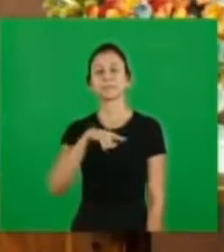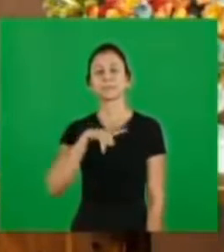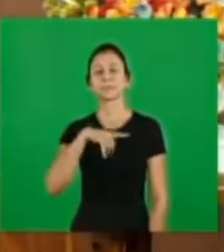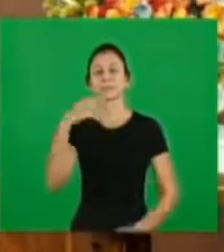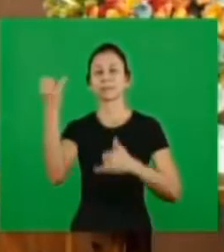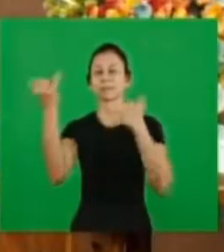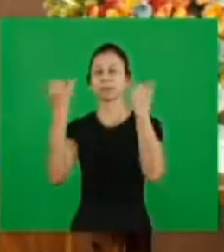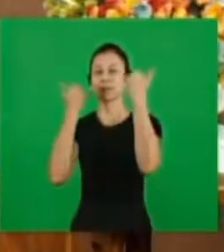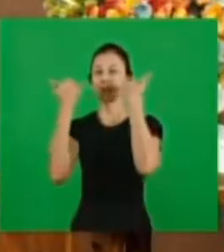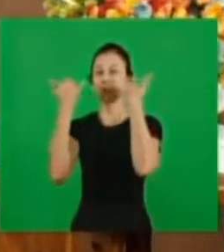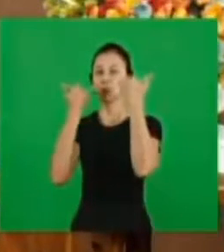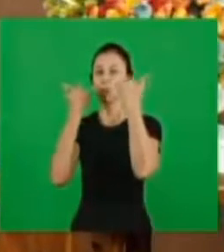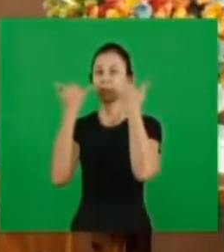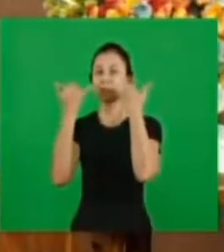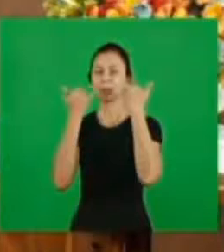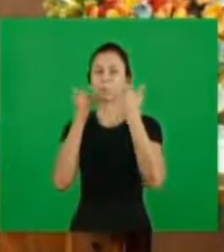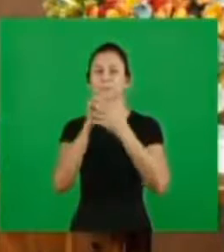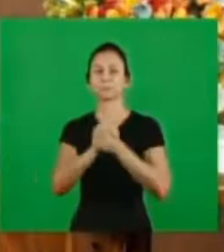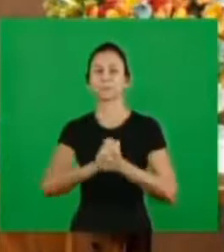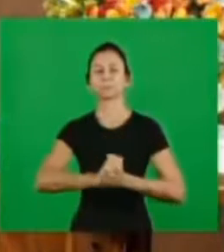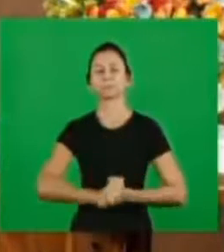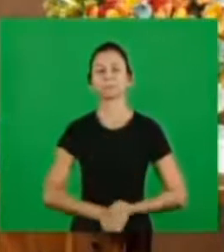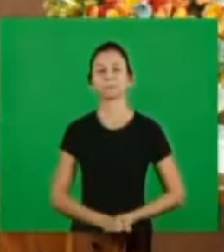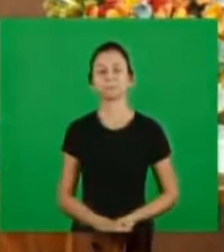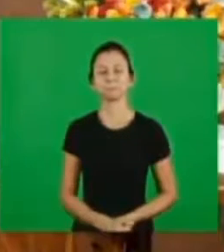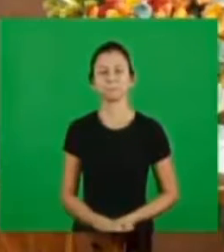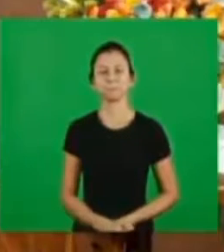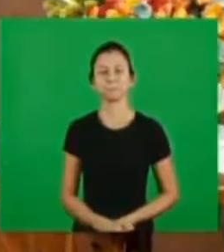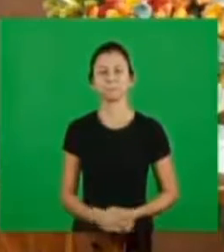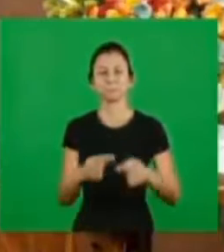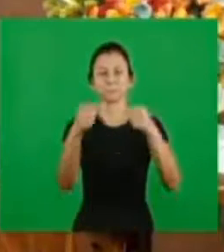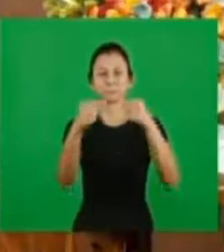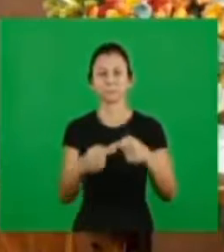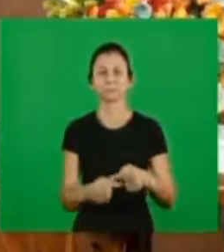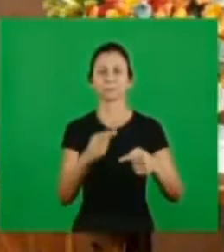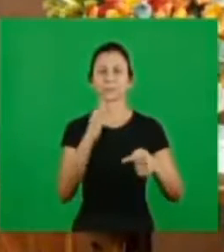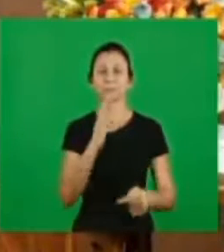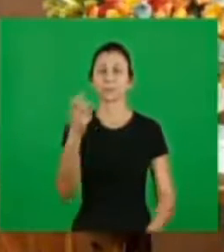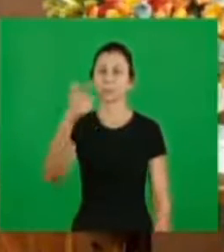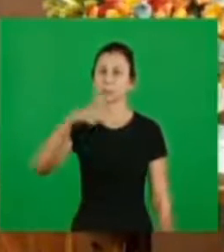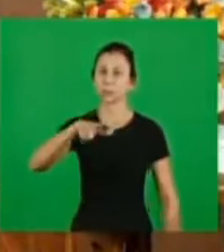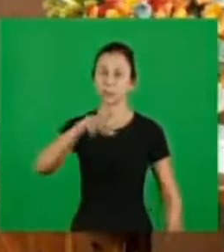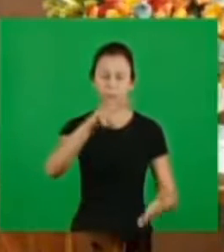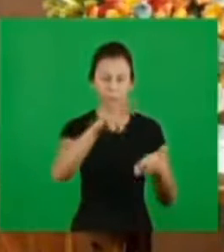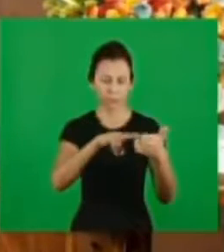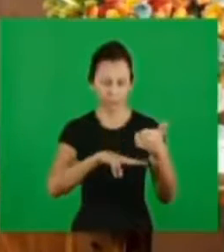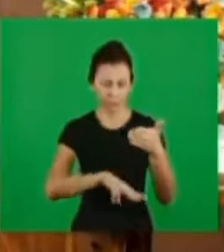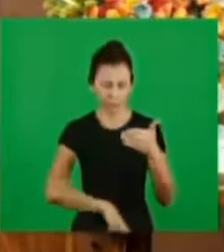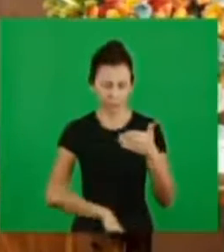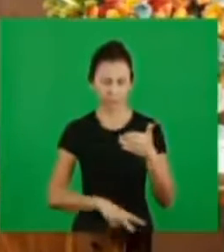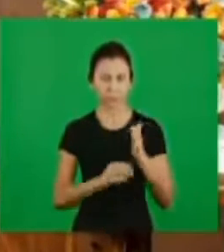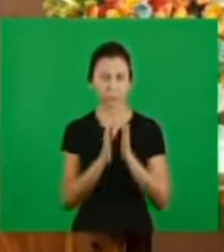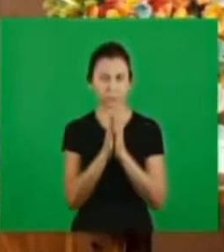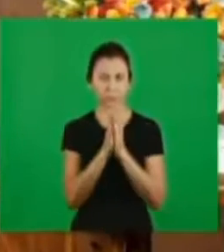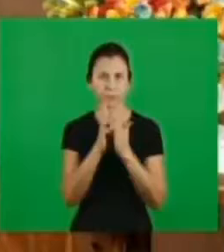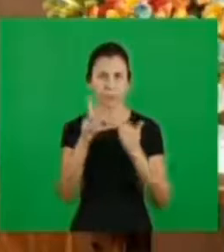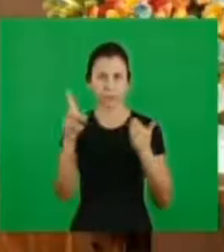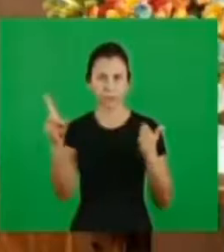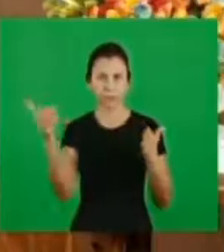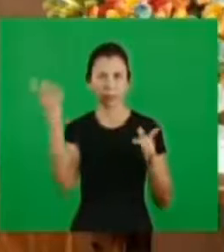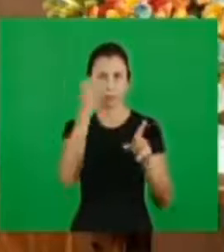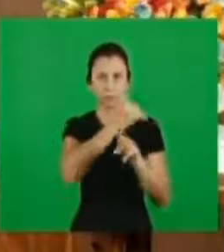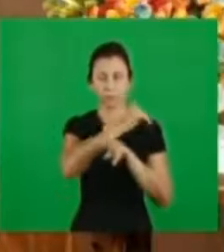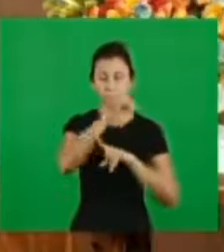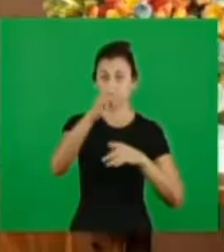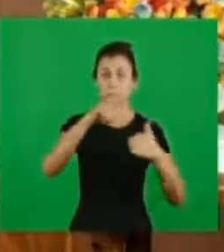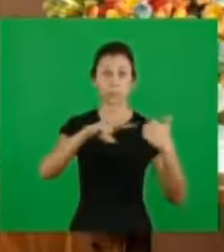So now we're going to give an answer, information regarding this answer. So we're going to read once again the word of the Lord.